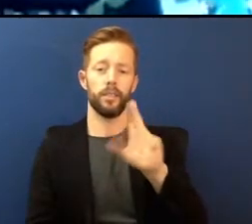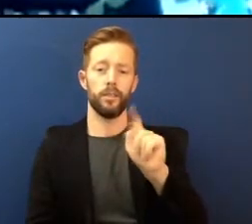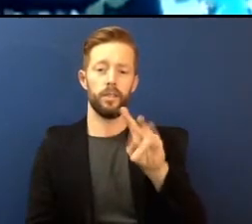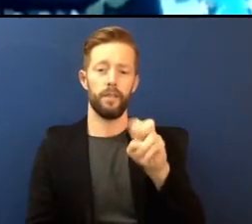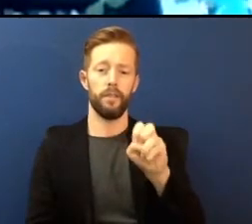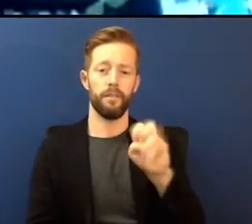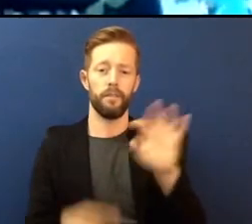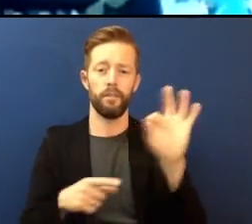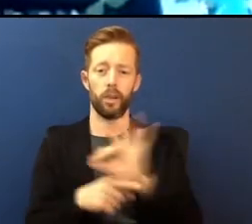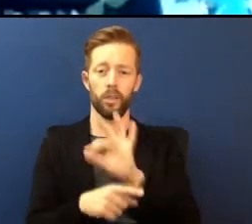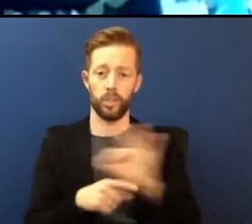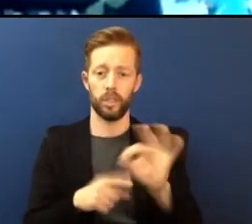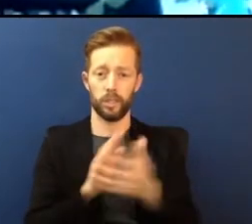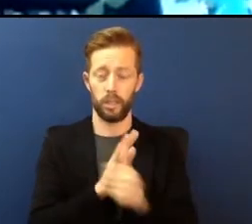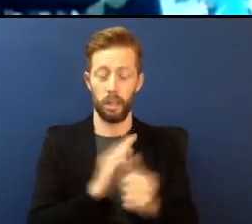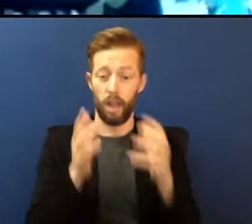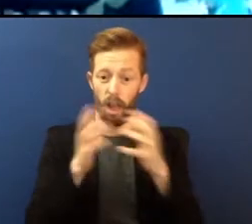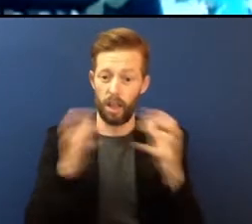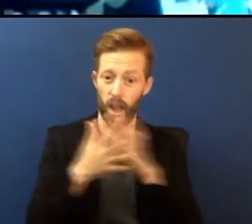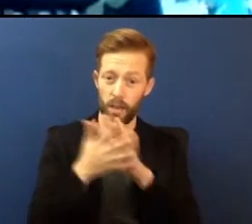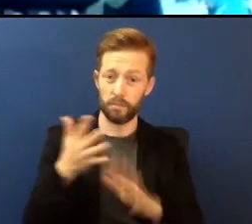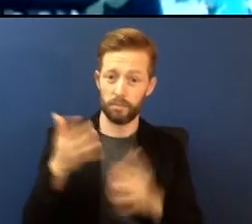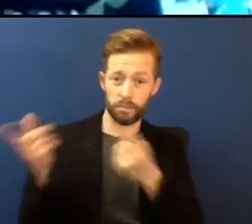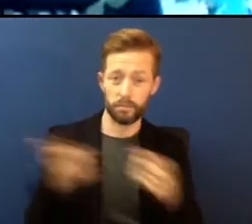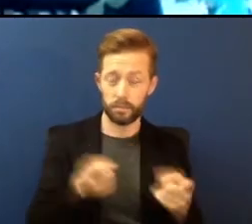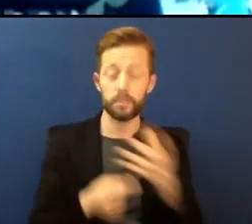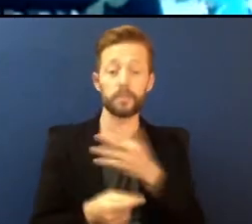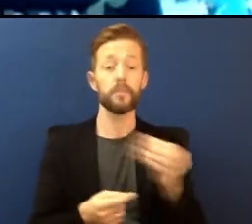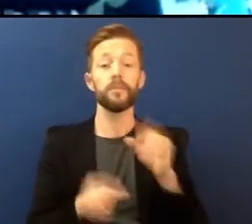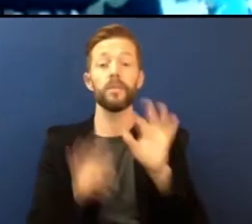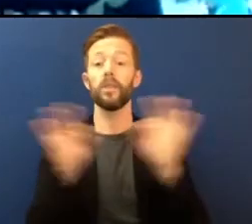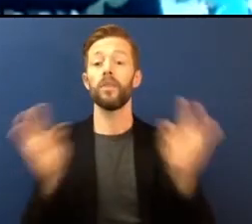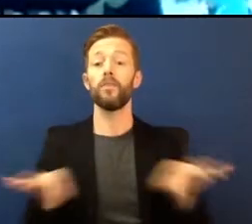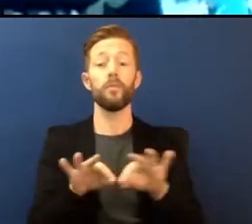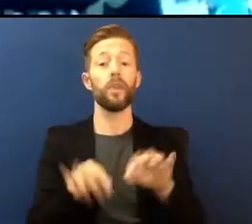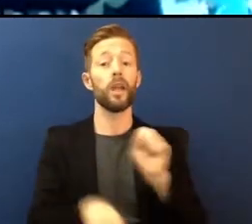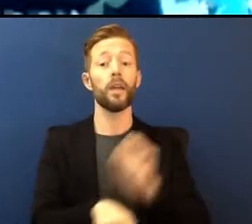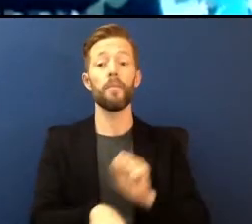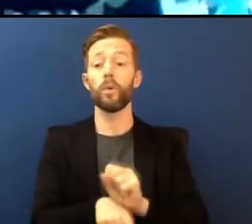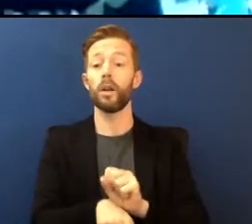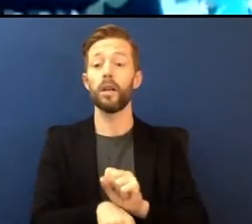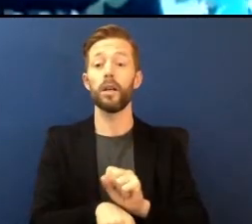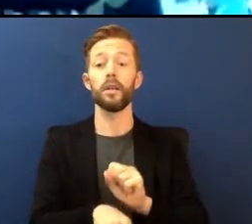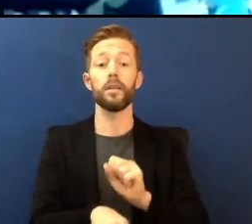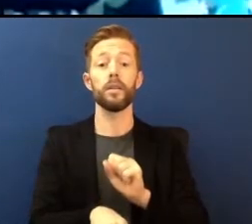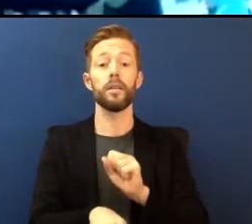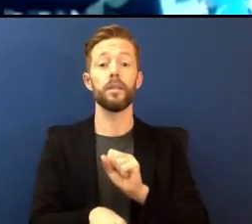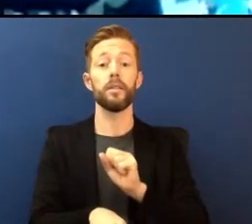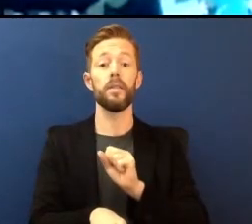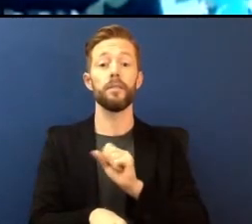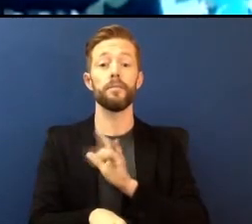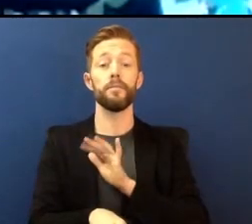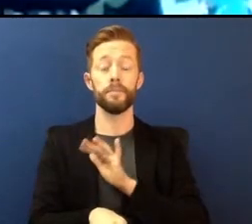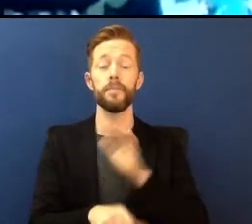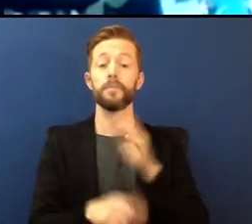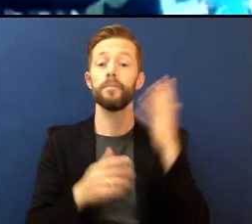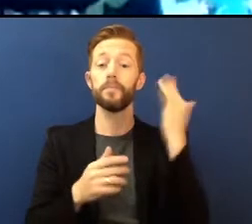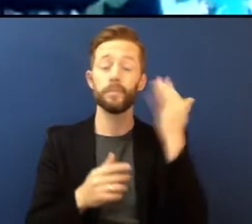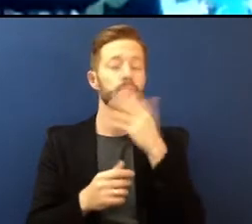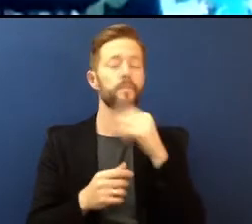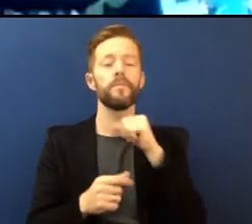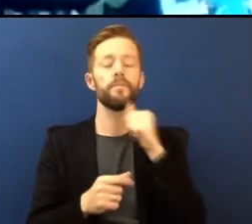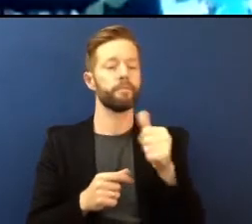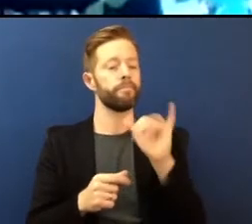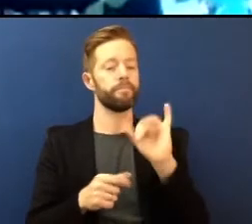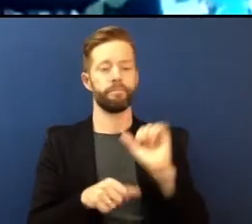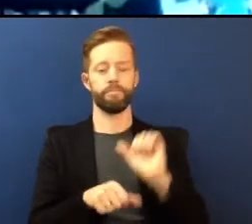skills. So a lot of this is happening. And what is nice about the framework is that the framework is not a